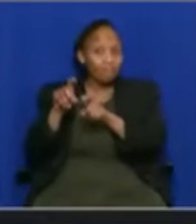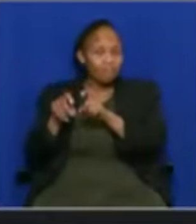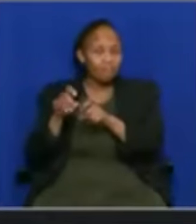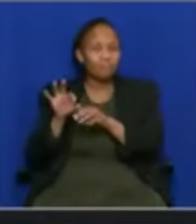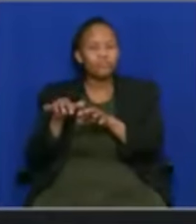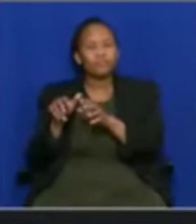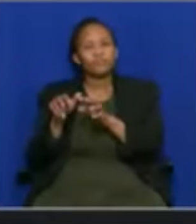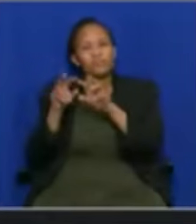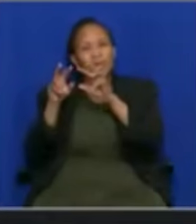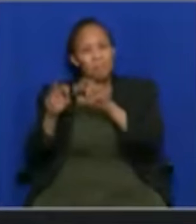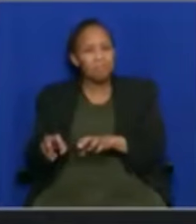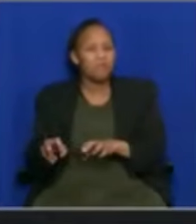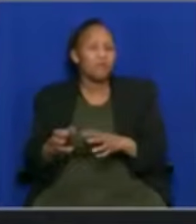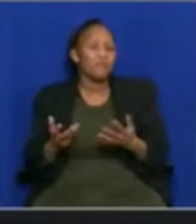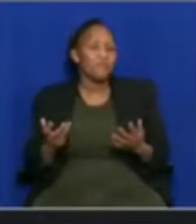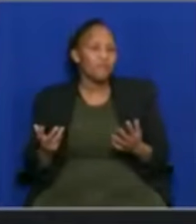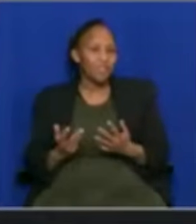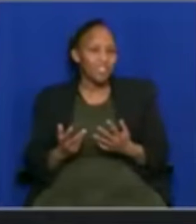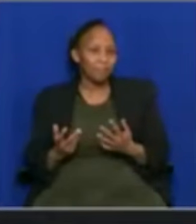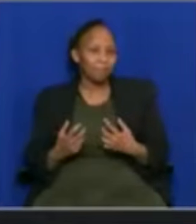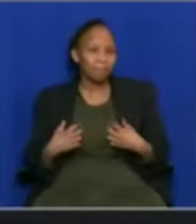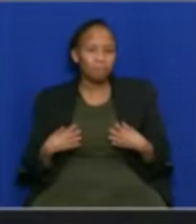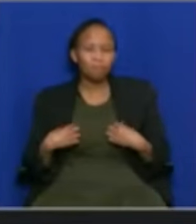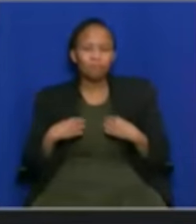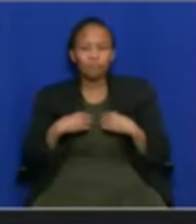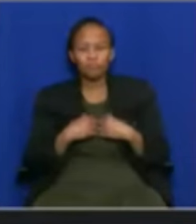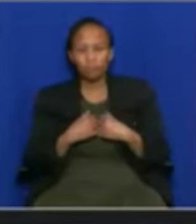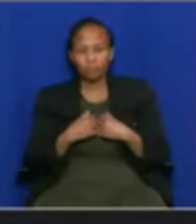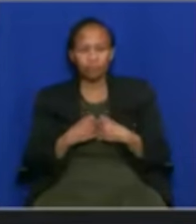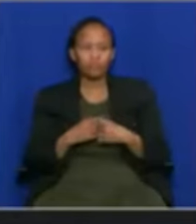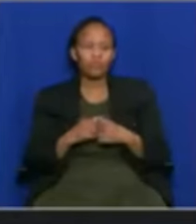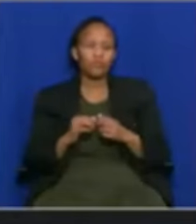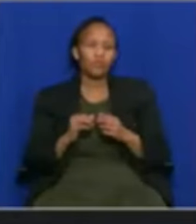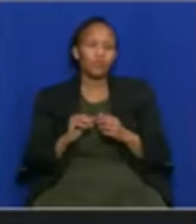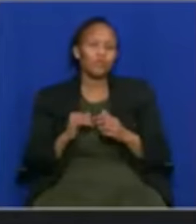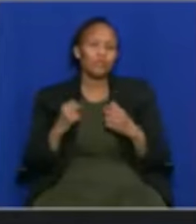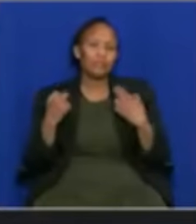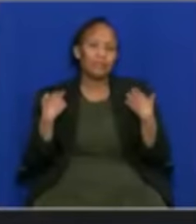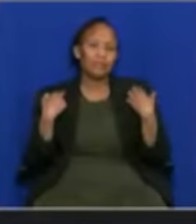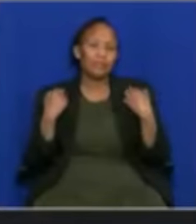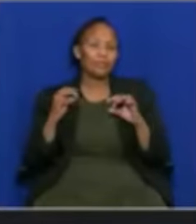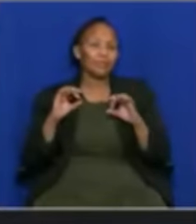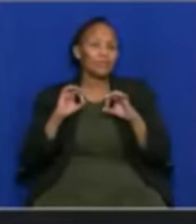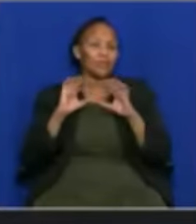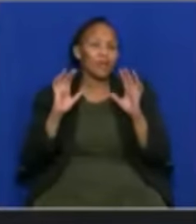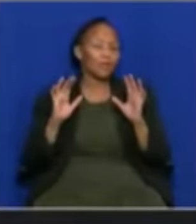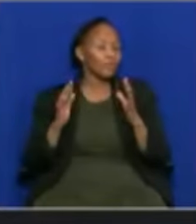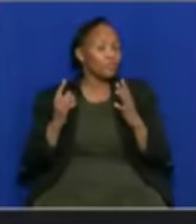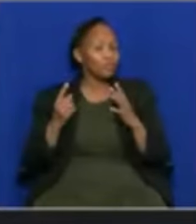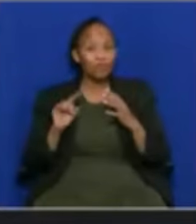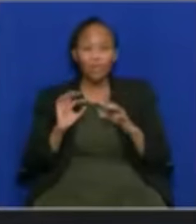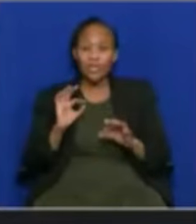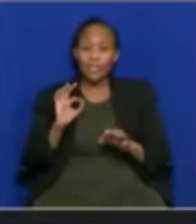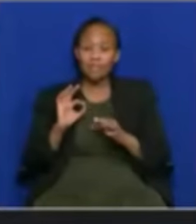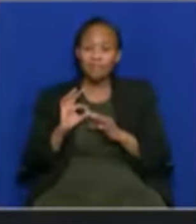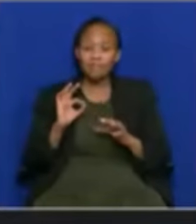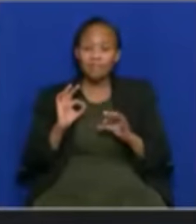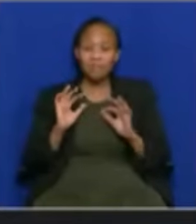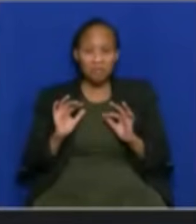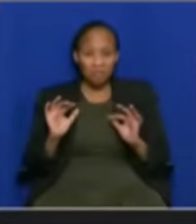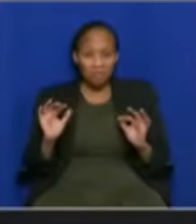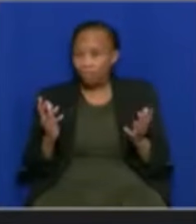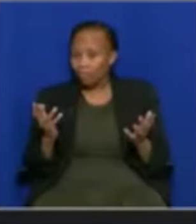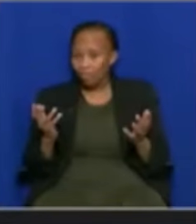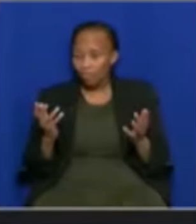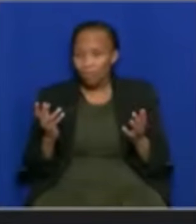the security clearances of those particular people. Not for purposes of being on a